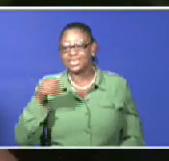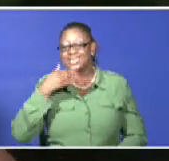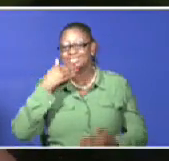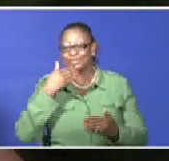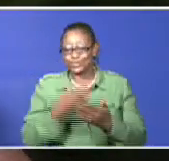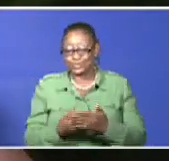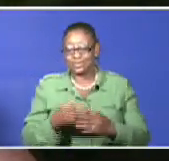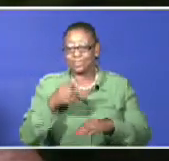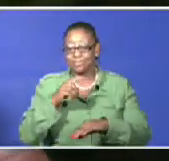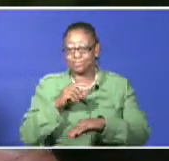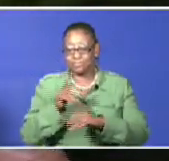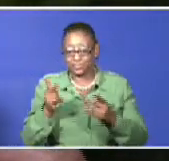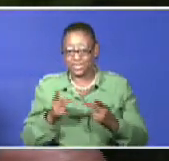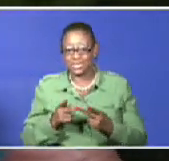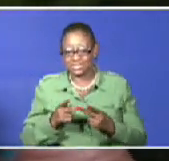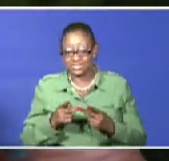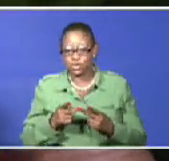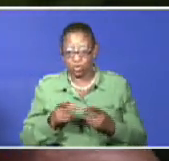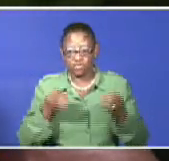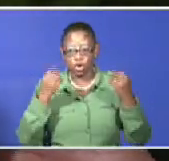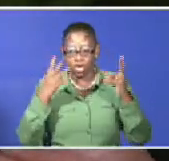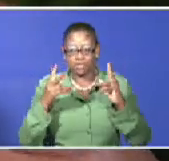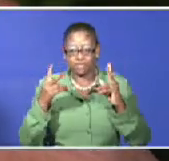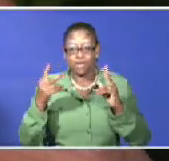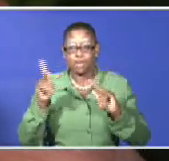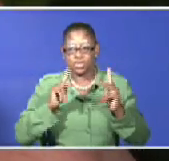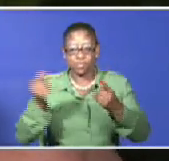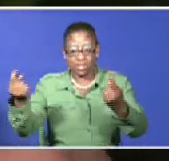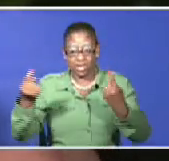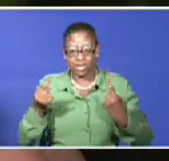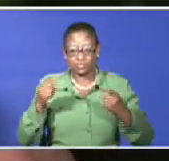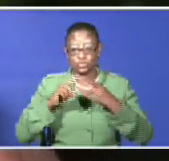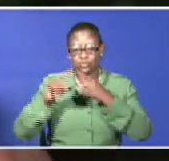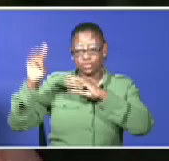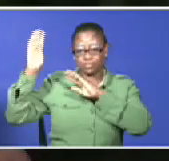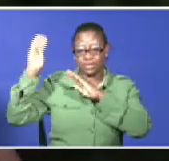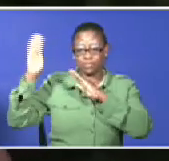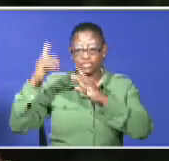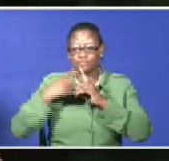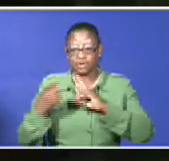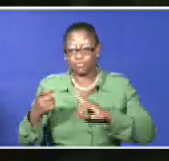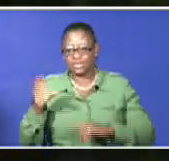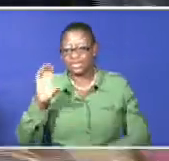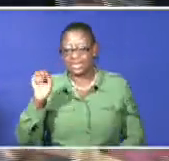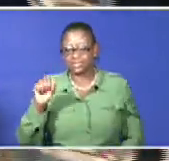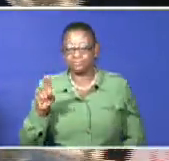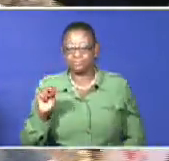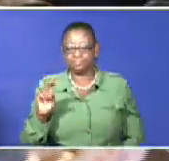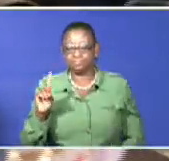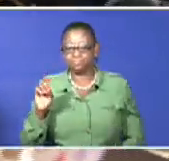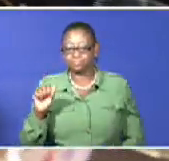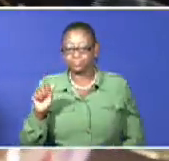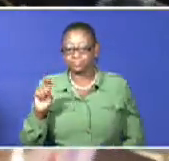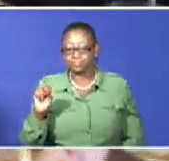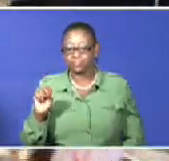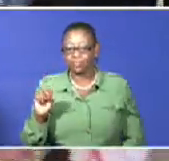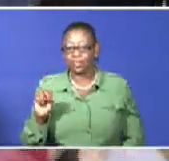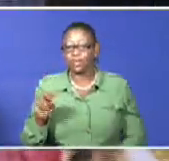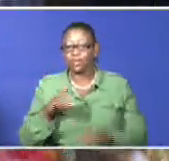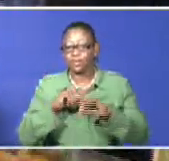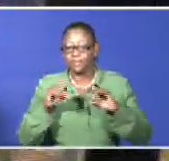Approximately 126,000 foreign visitors come to the Bahamas from Canada. As I said in my presentation this